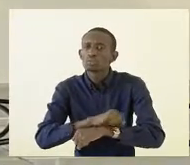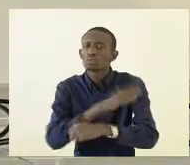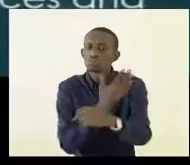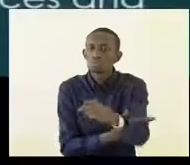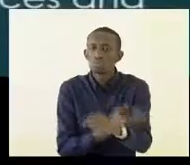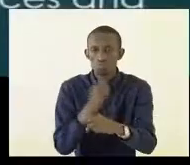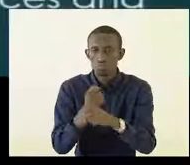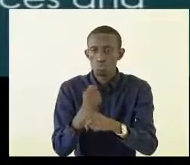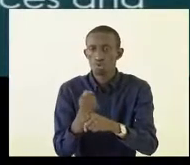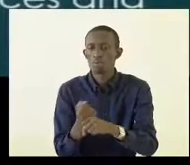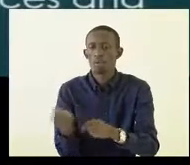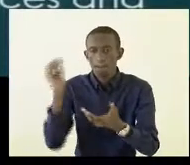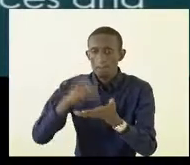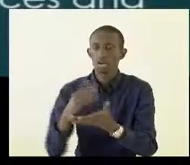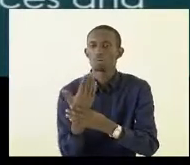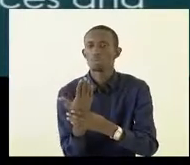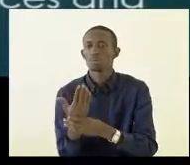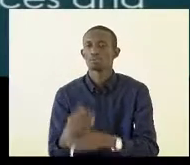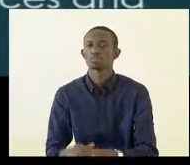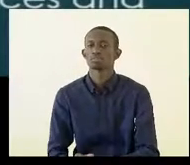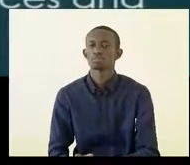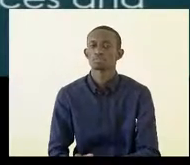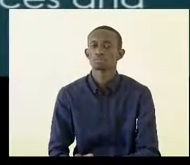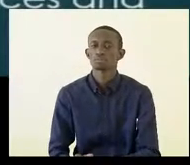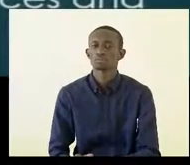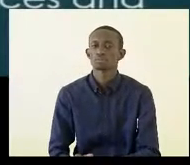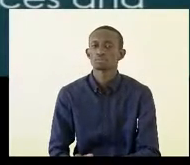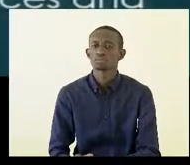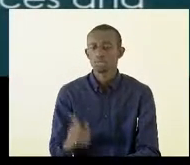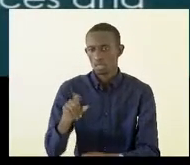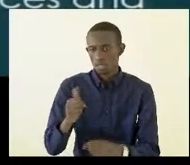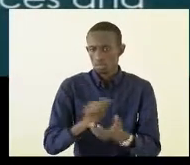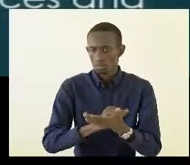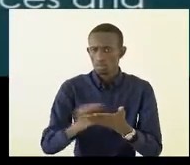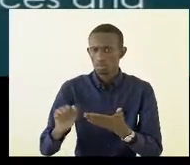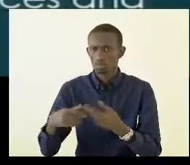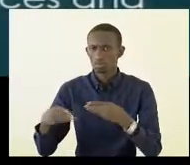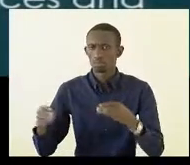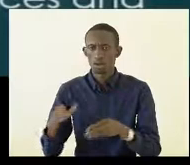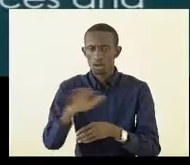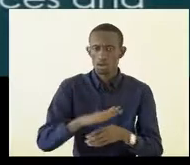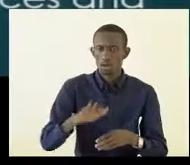That's your homework. We talk of ecological footprint. We are looking at an area of land that would be required to